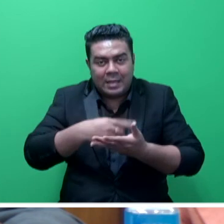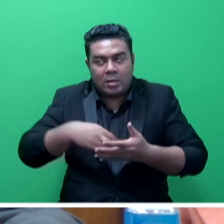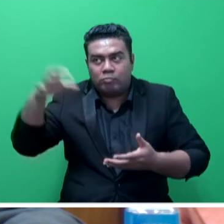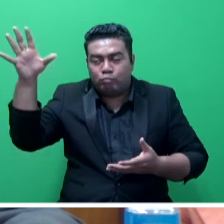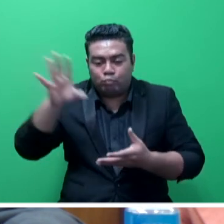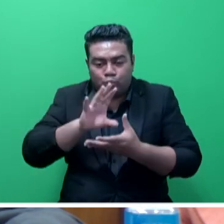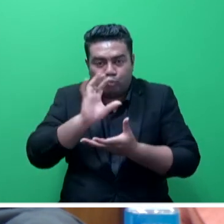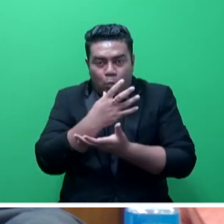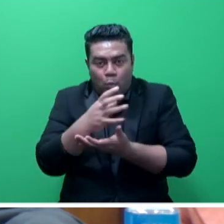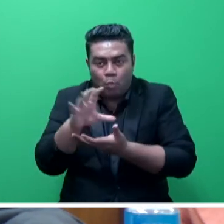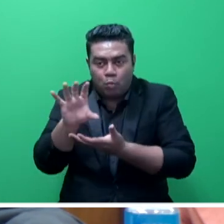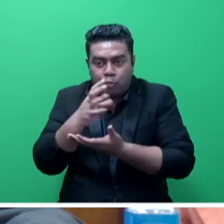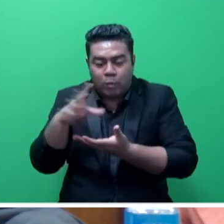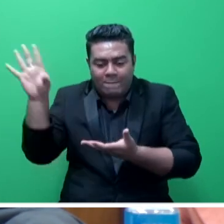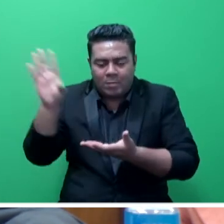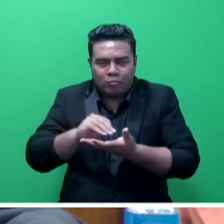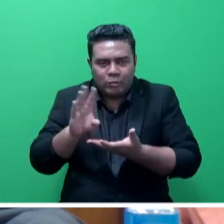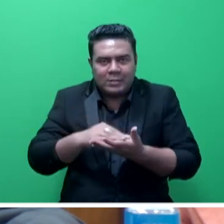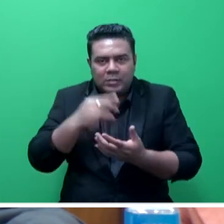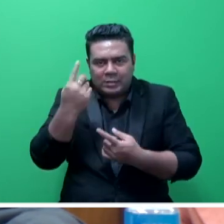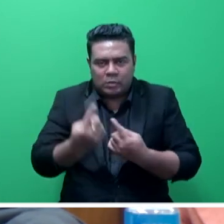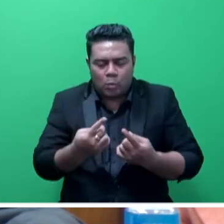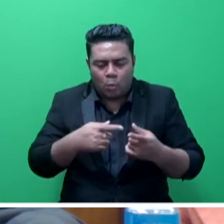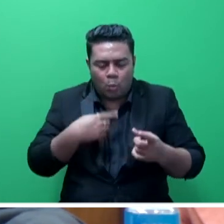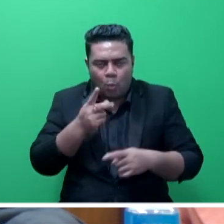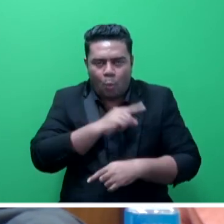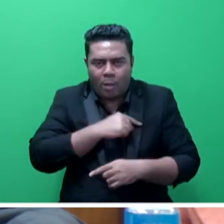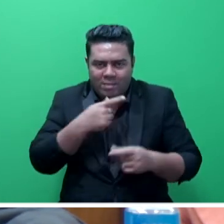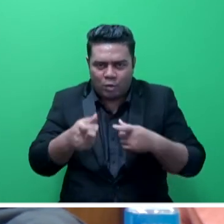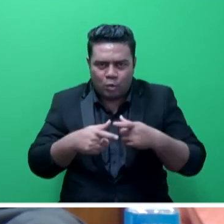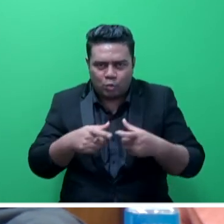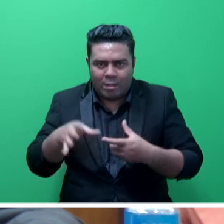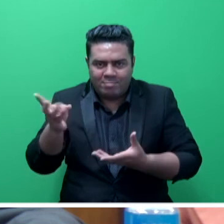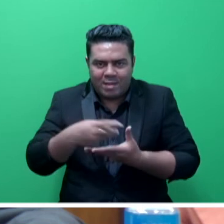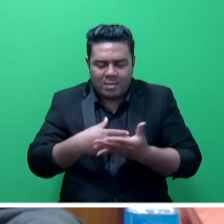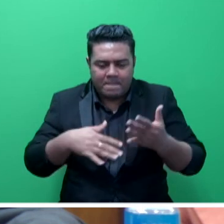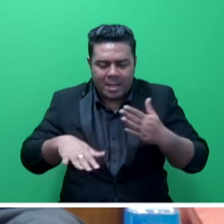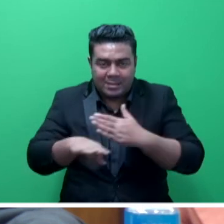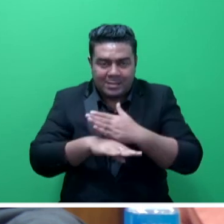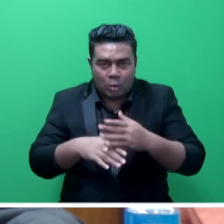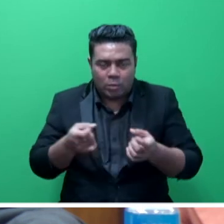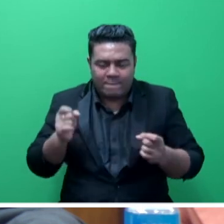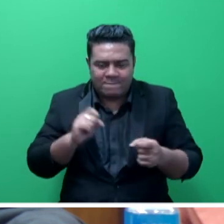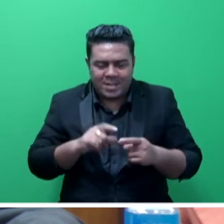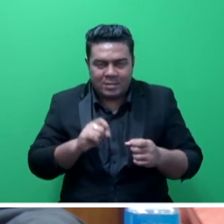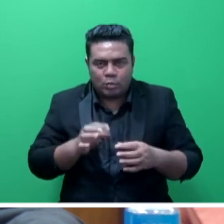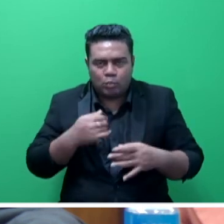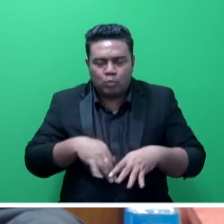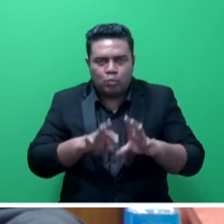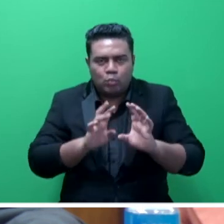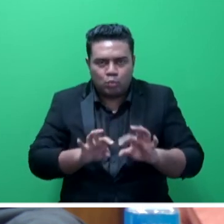radar imagery in a single quality-controlled database. The database will feed to the web interface